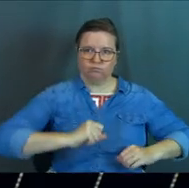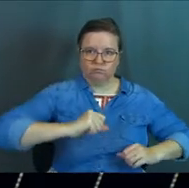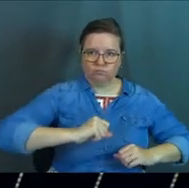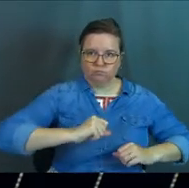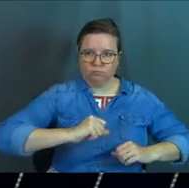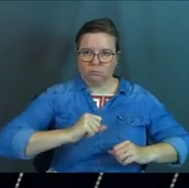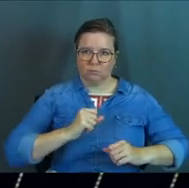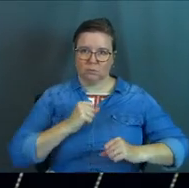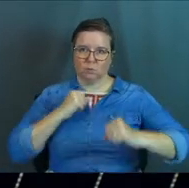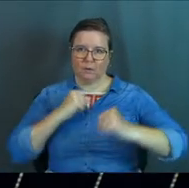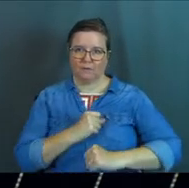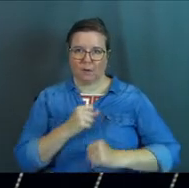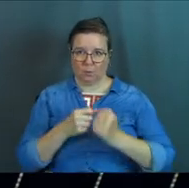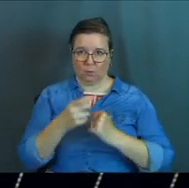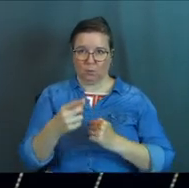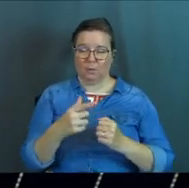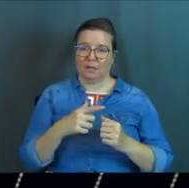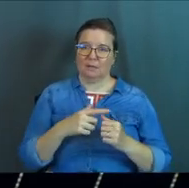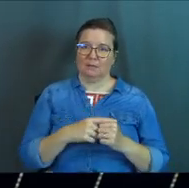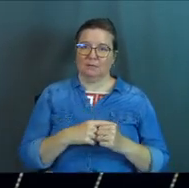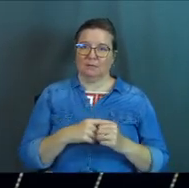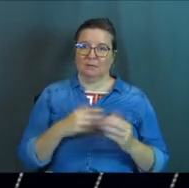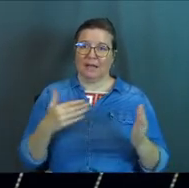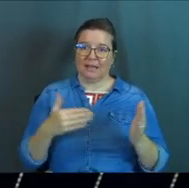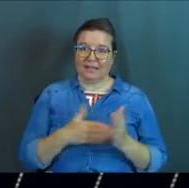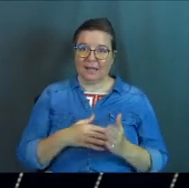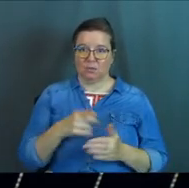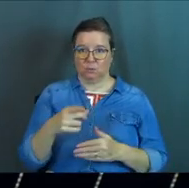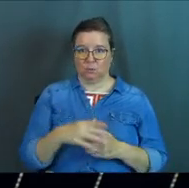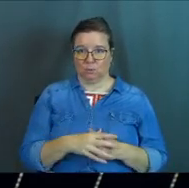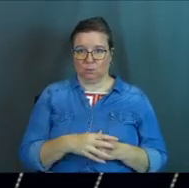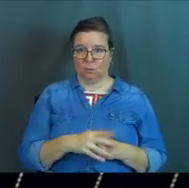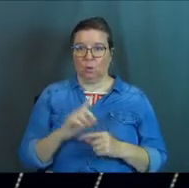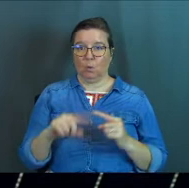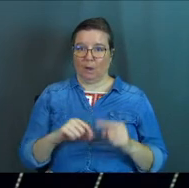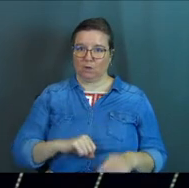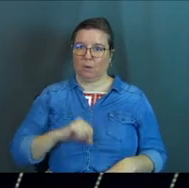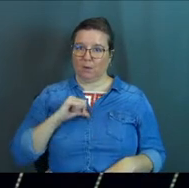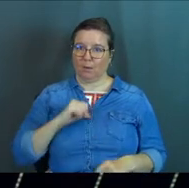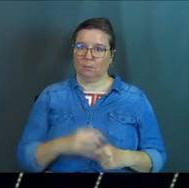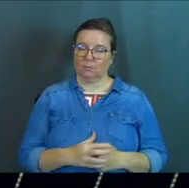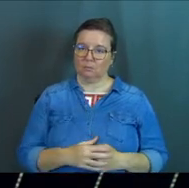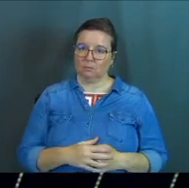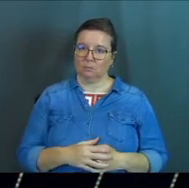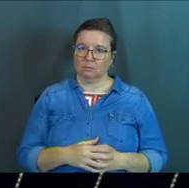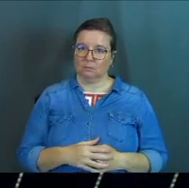you. It's a formation against you when you're proud.